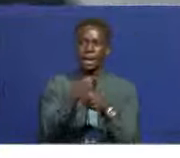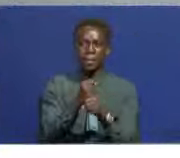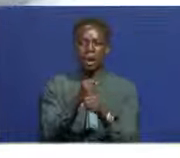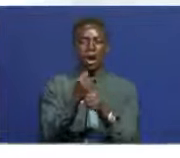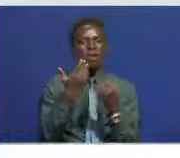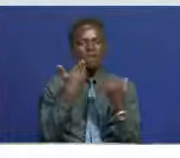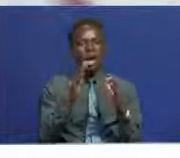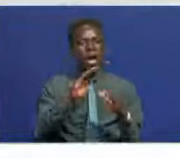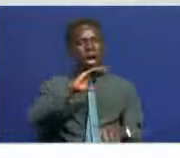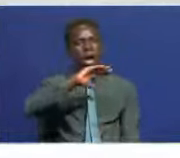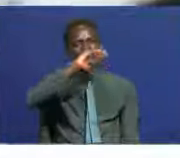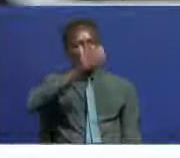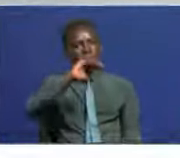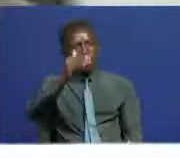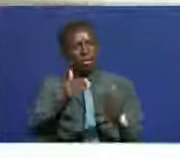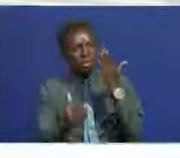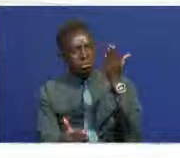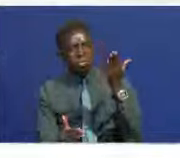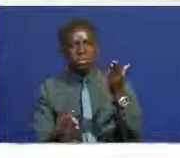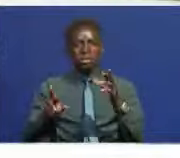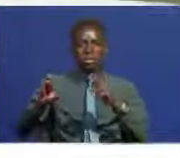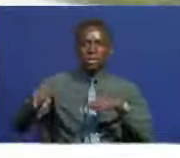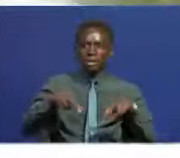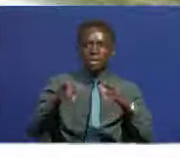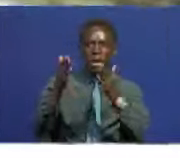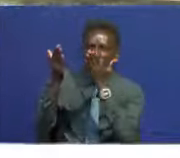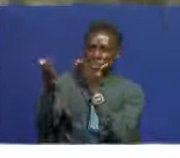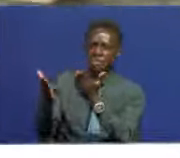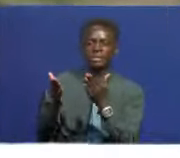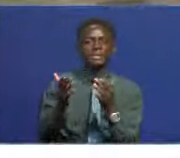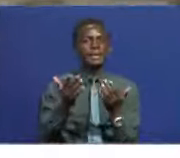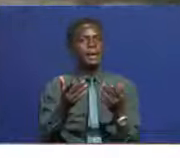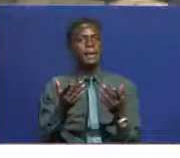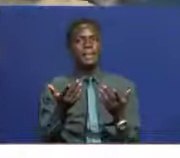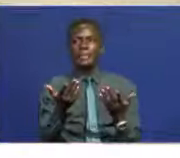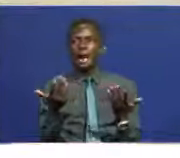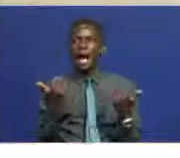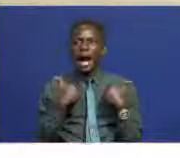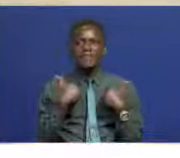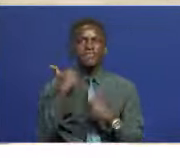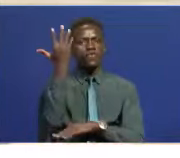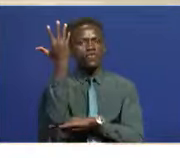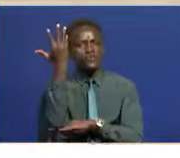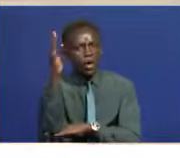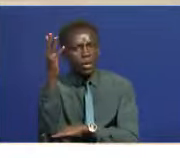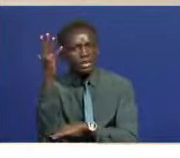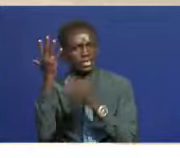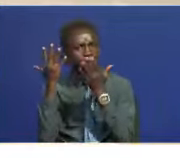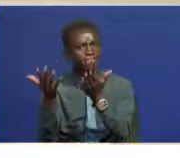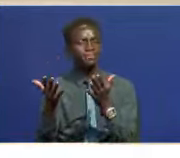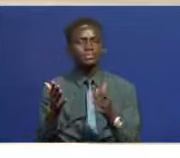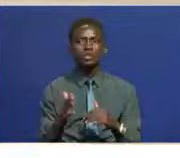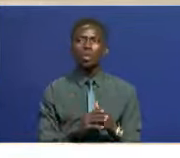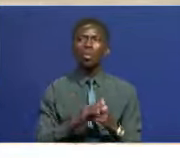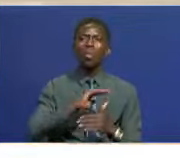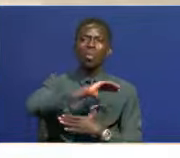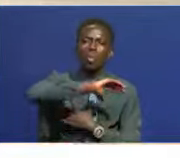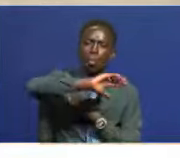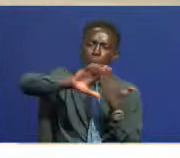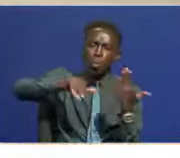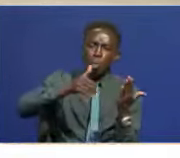has a place where the rivers are, and it has a place where the plain lands are. And of course, there is a forest. And all those play great